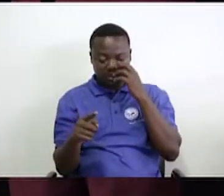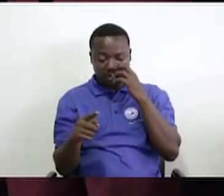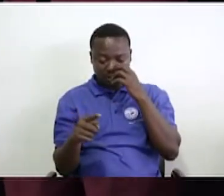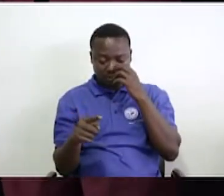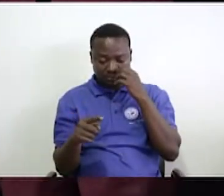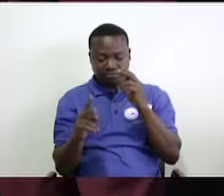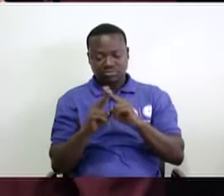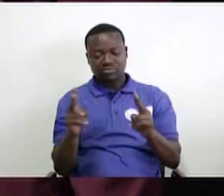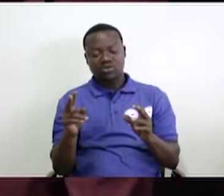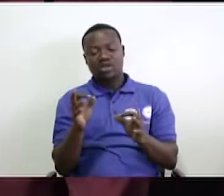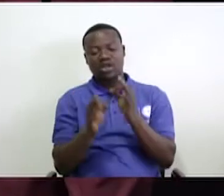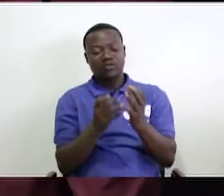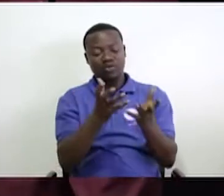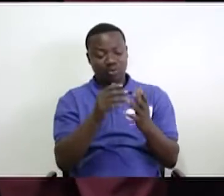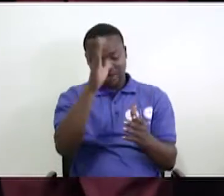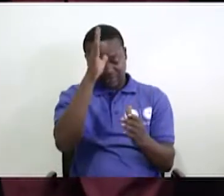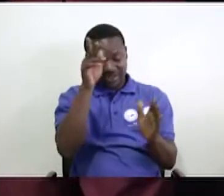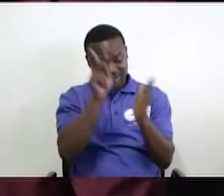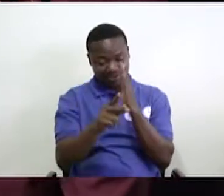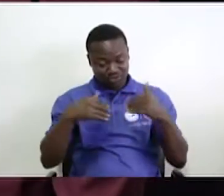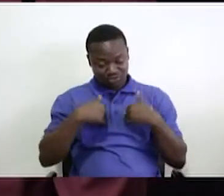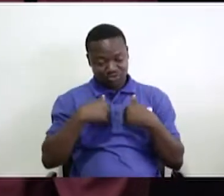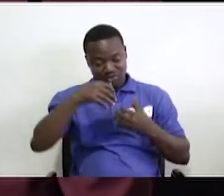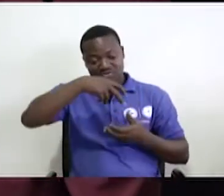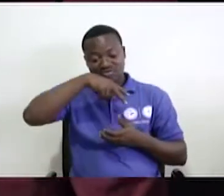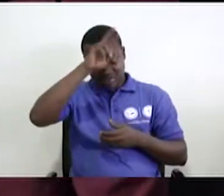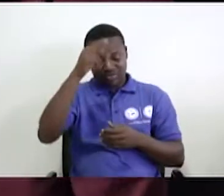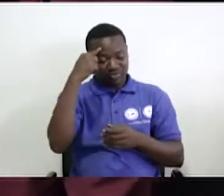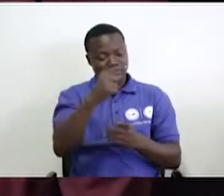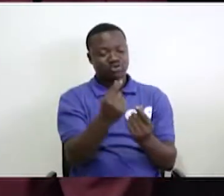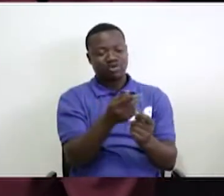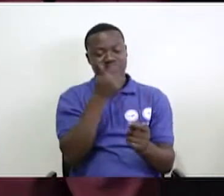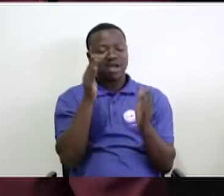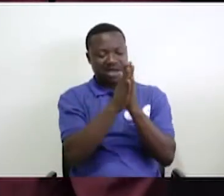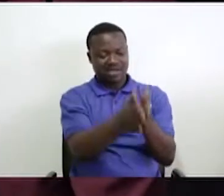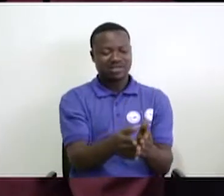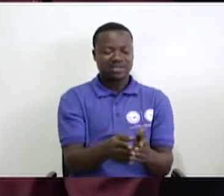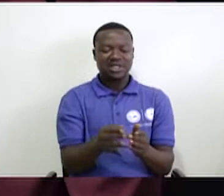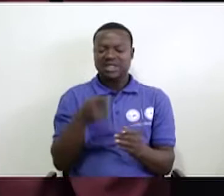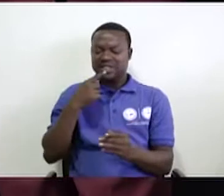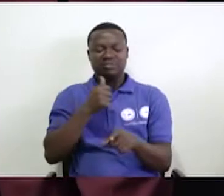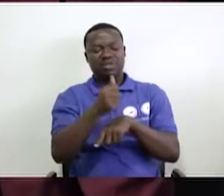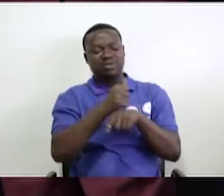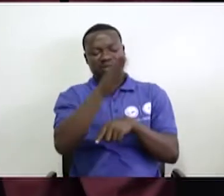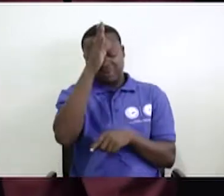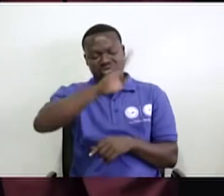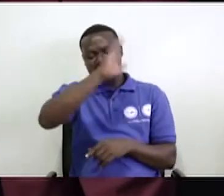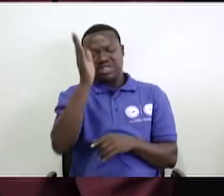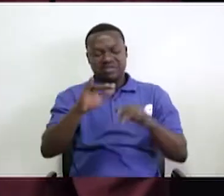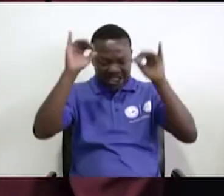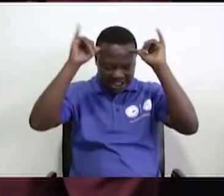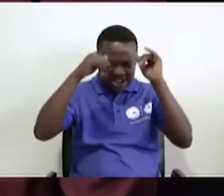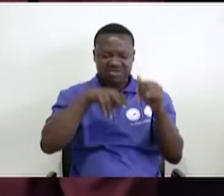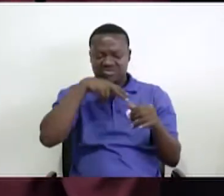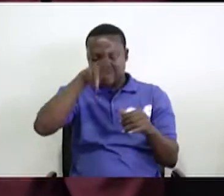goat, ask. Enti oba peni no e bob na se me de wonya hwe maami unkumu aponchi na ogwan